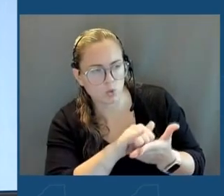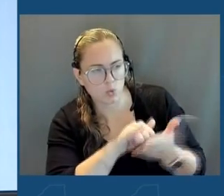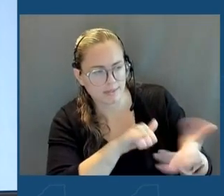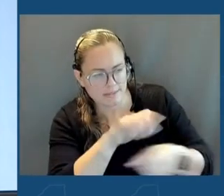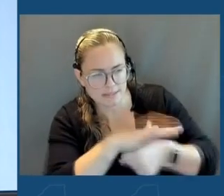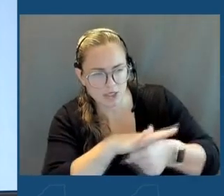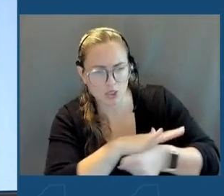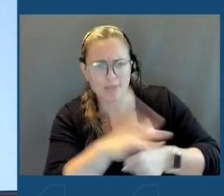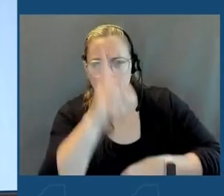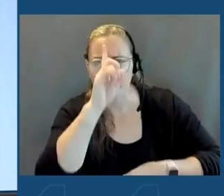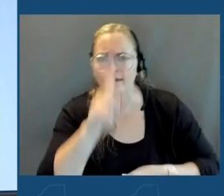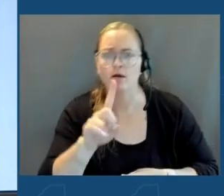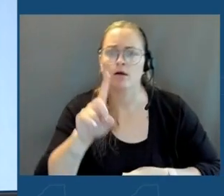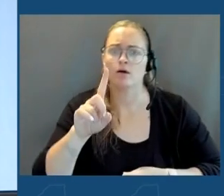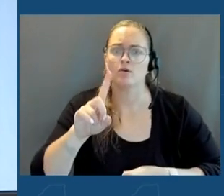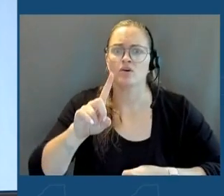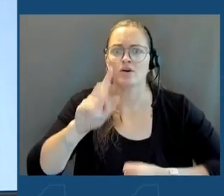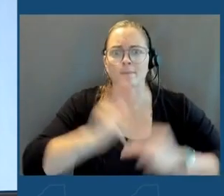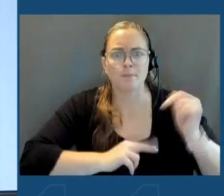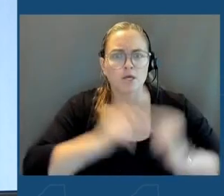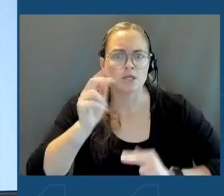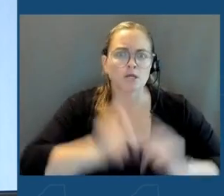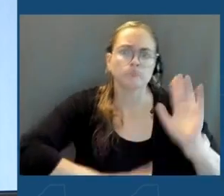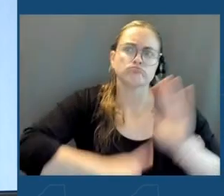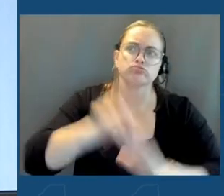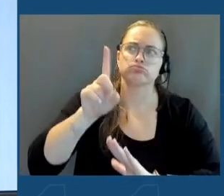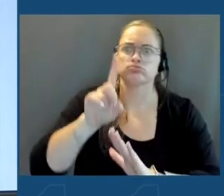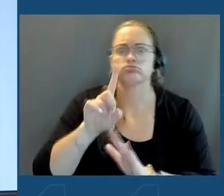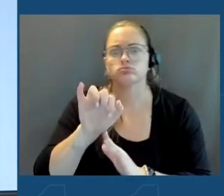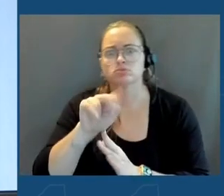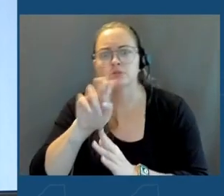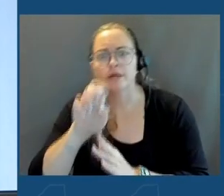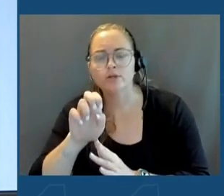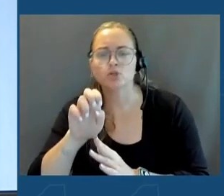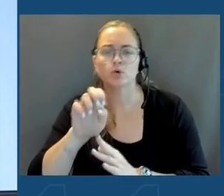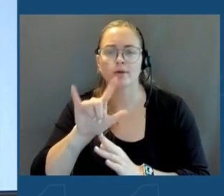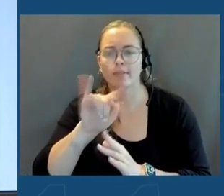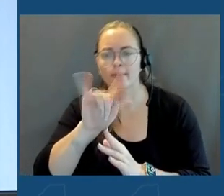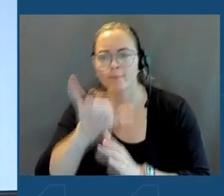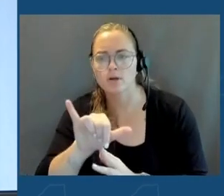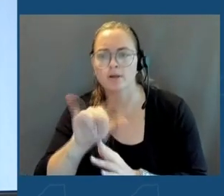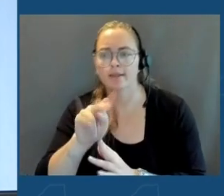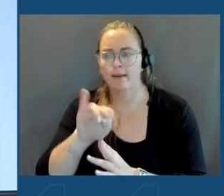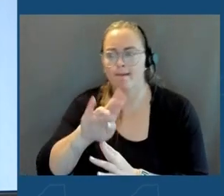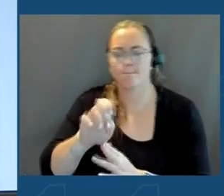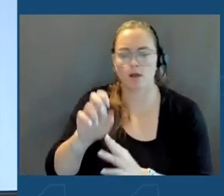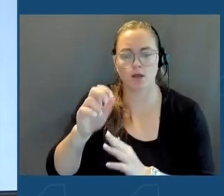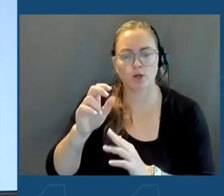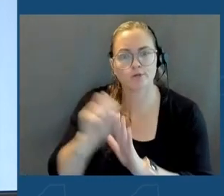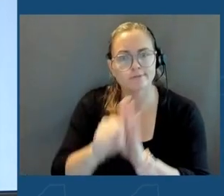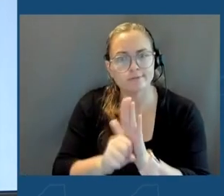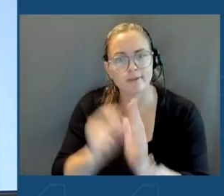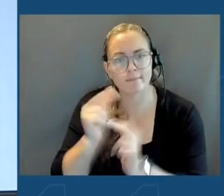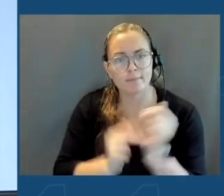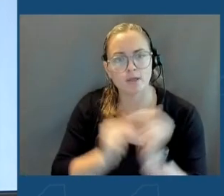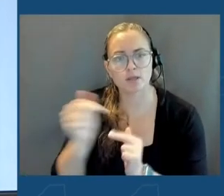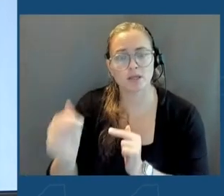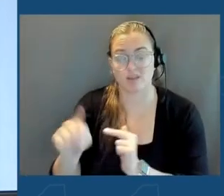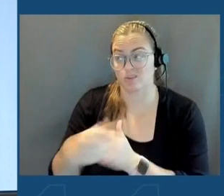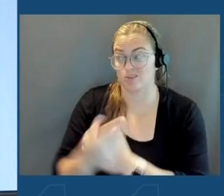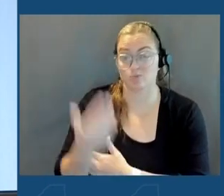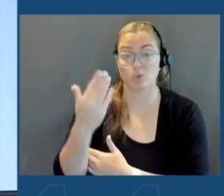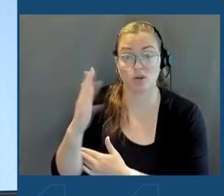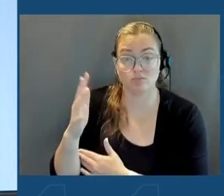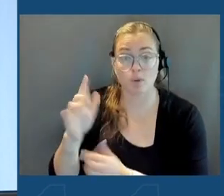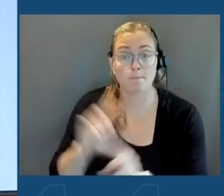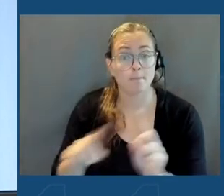of skyscrapers and Statue of Liberty and Empire State Building. And I spend a lot, I was literally there this morning, but